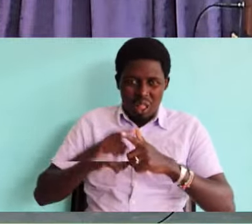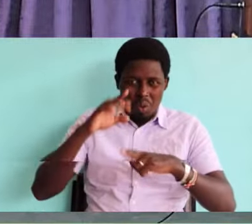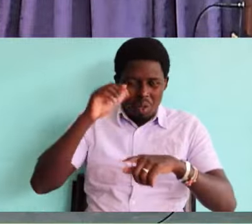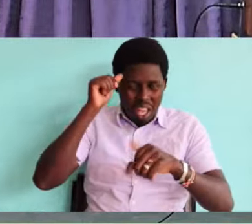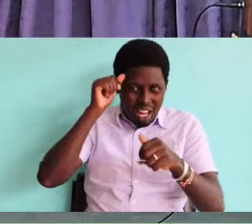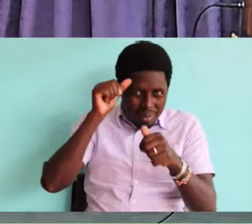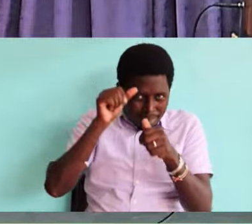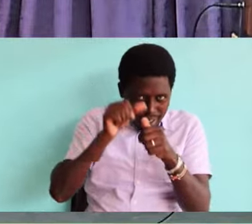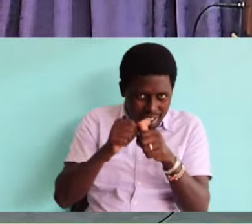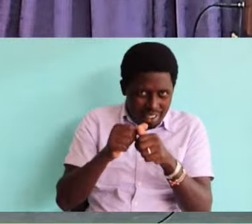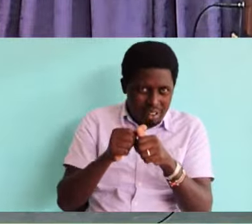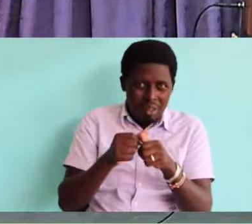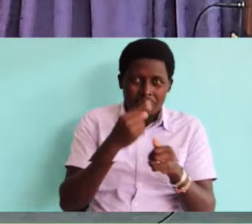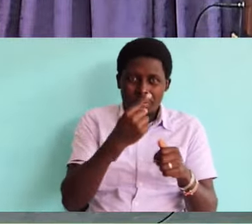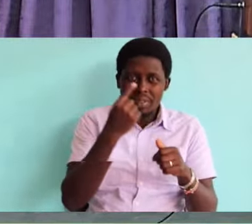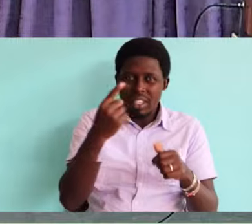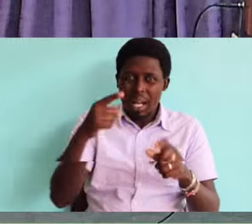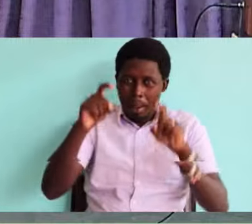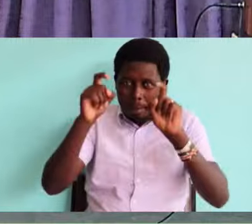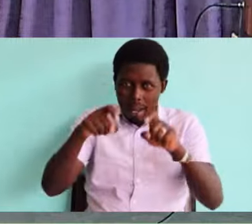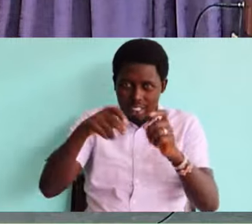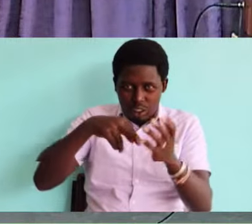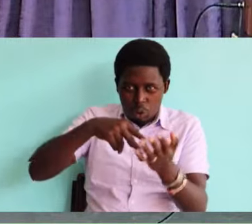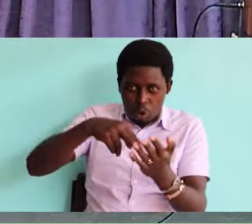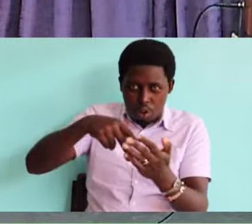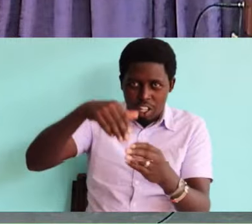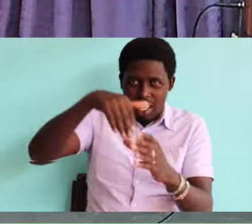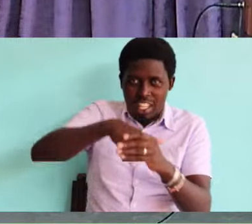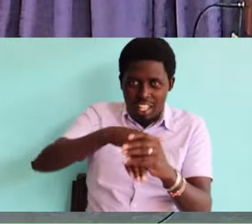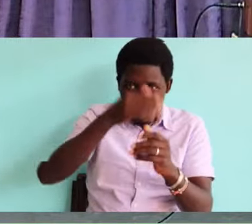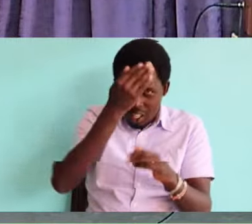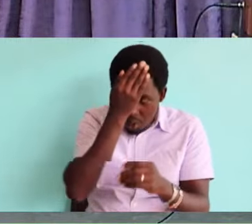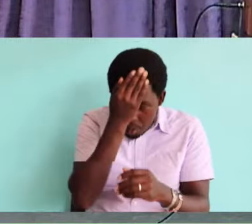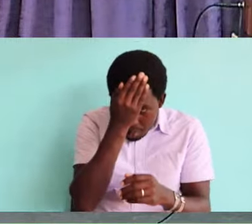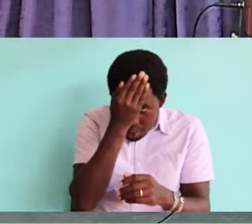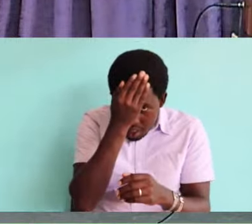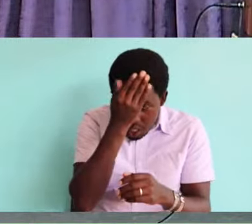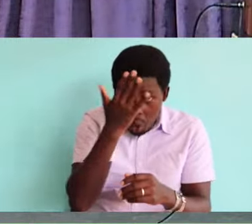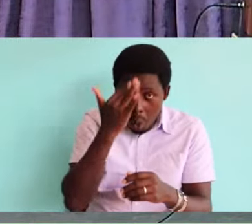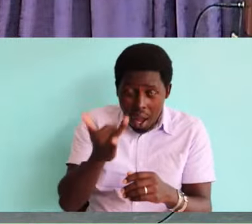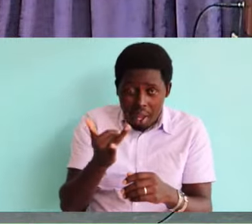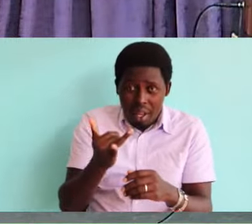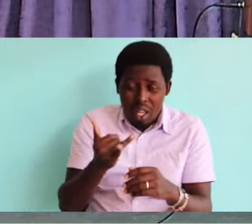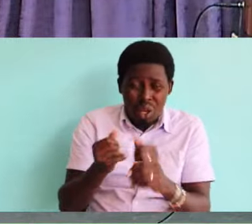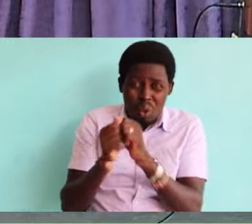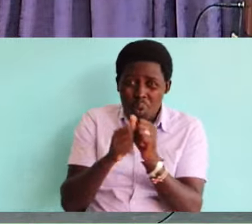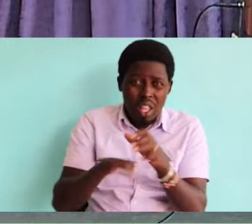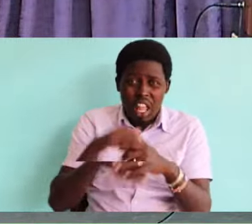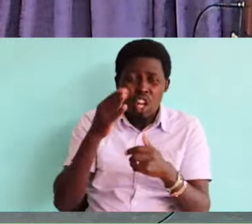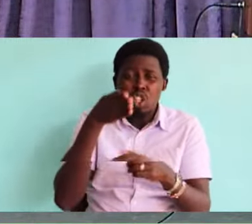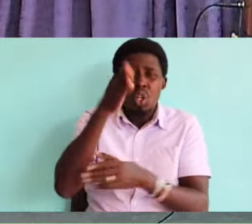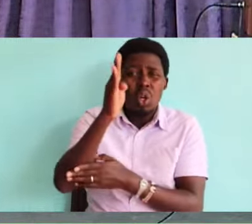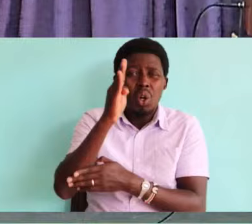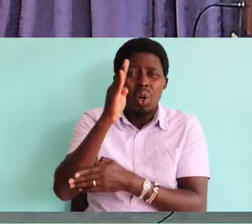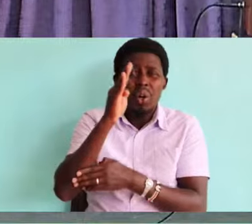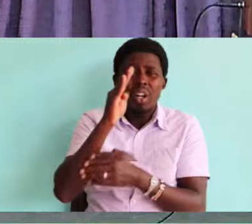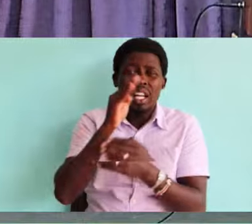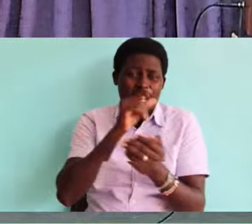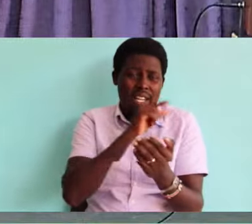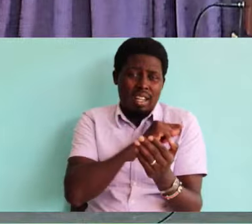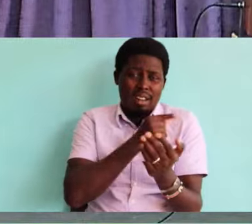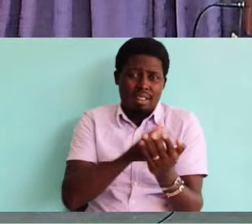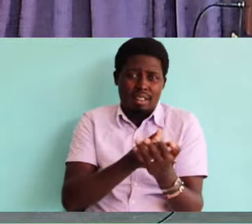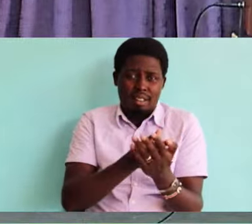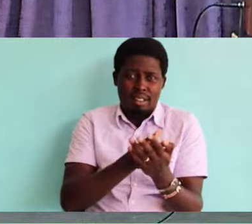that we are to walk in humility. Because without God's grace and mercy, which he has